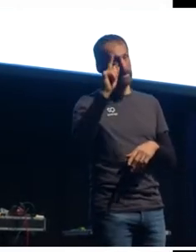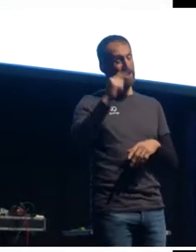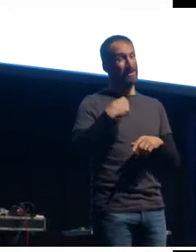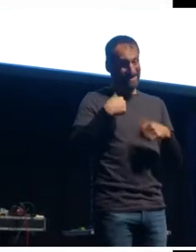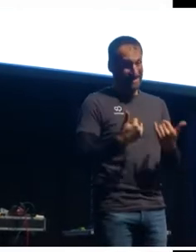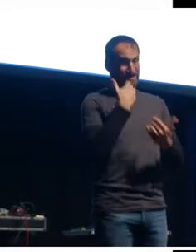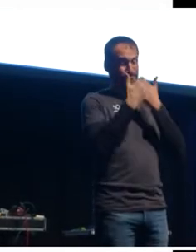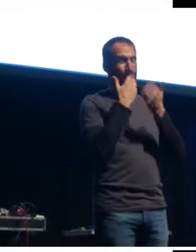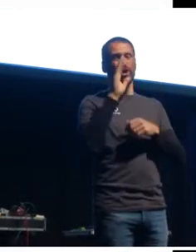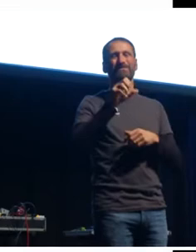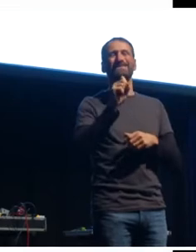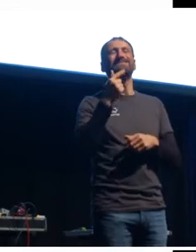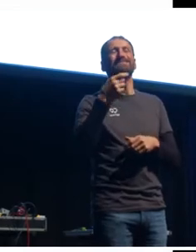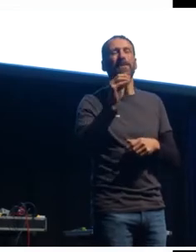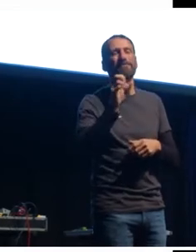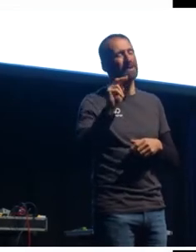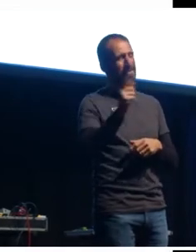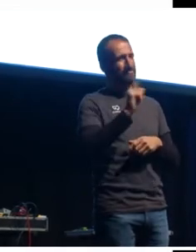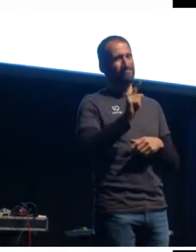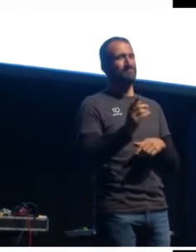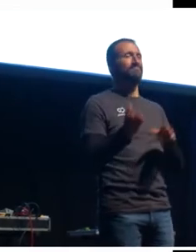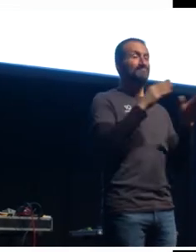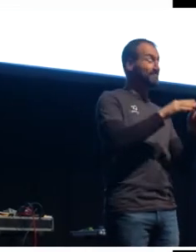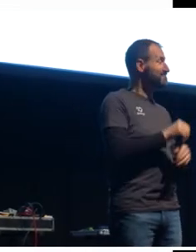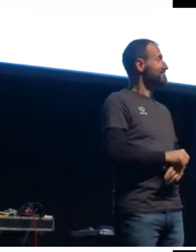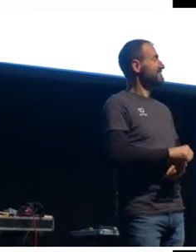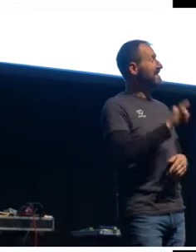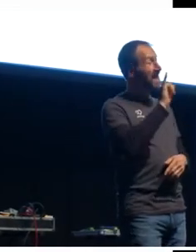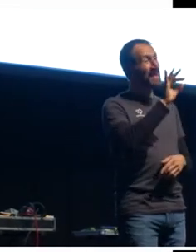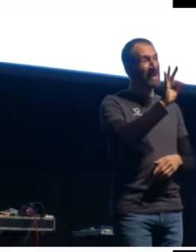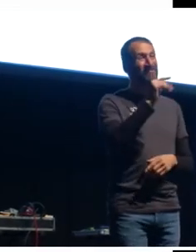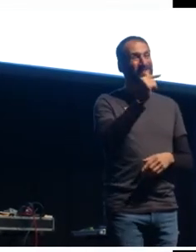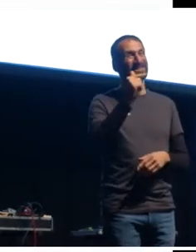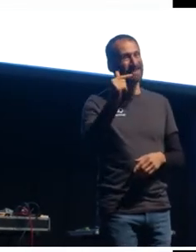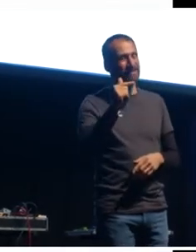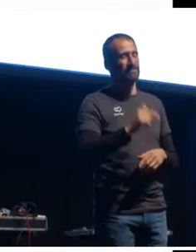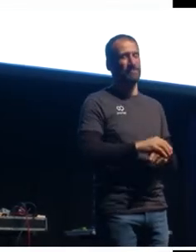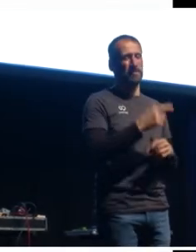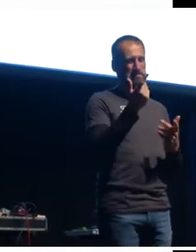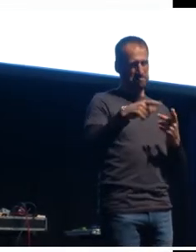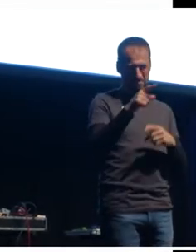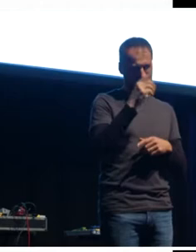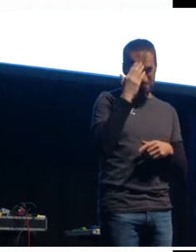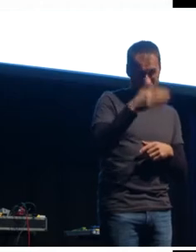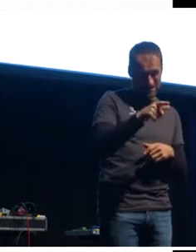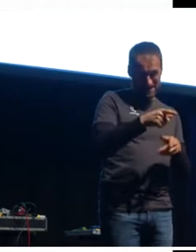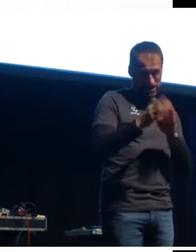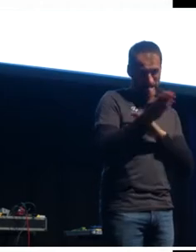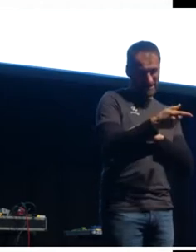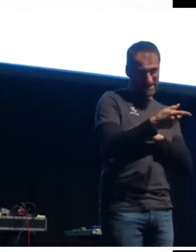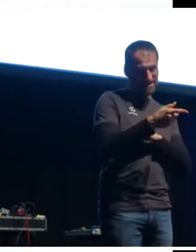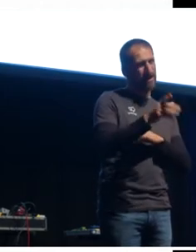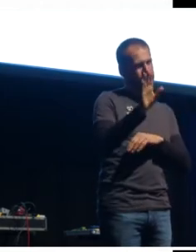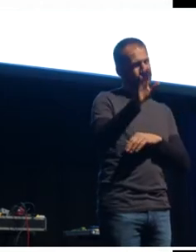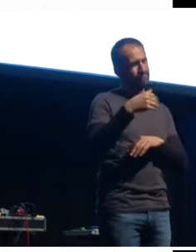employer, IFTTT, or IFT, if this, then that, if you're not familiar with the service. If you're not familiar with what it